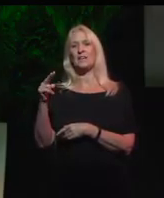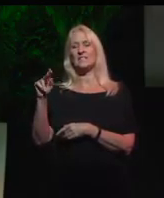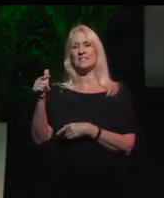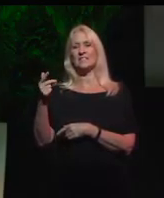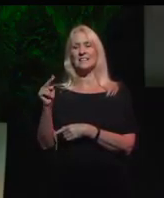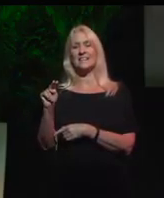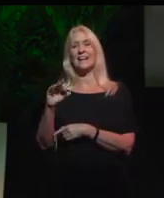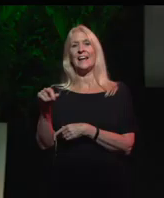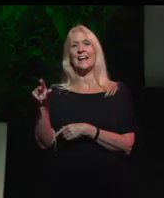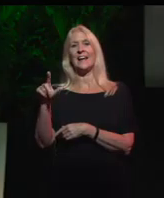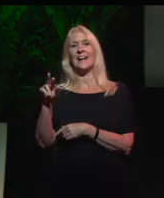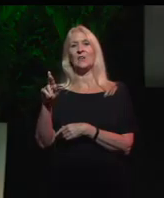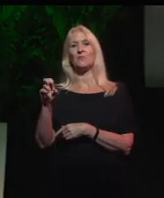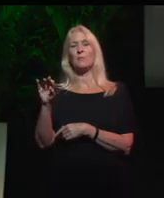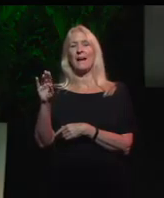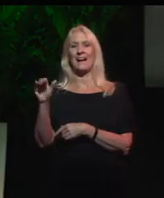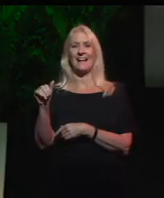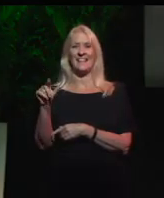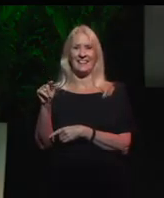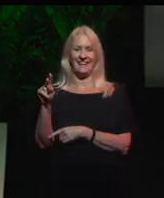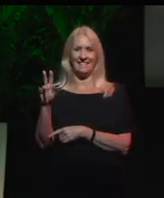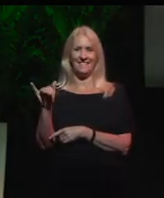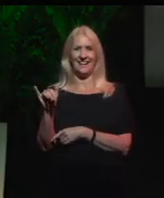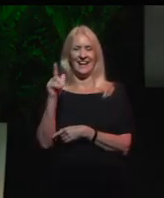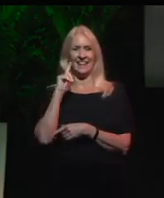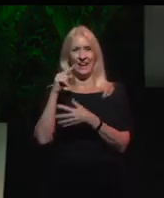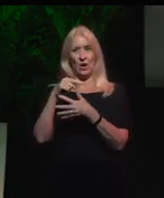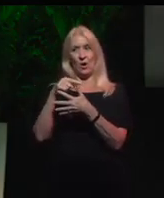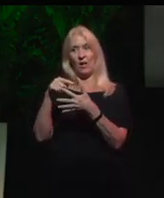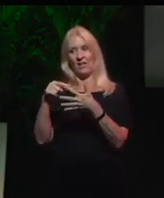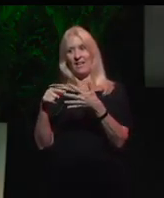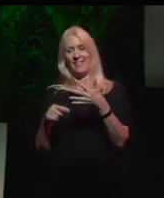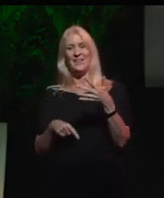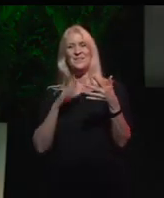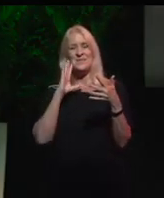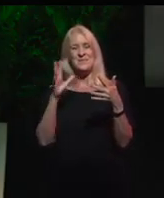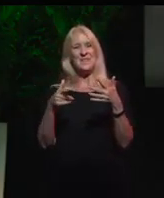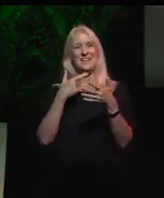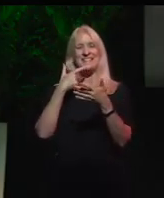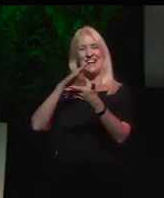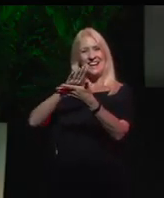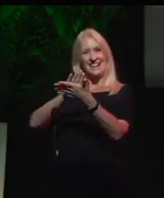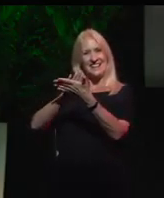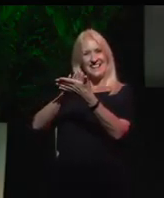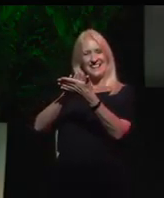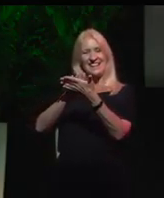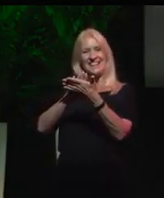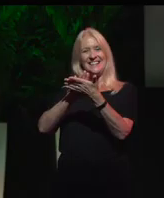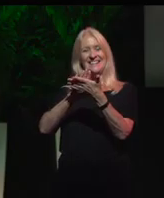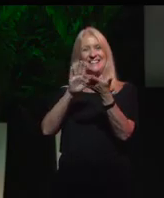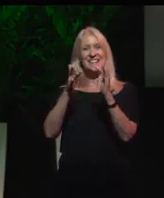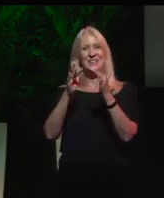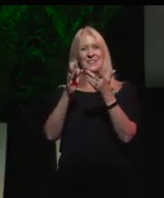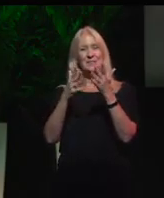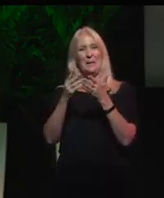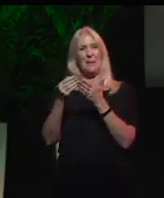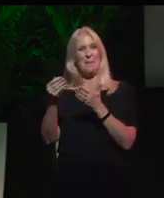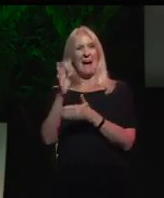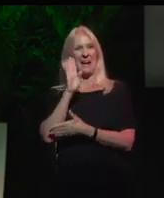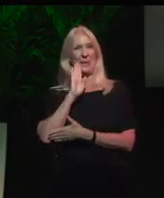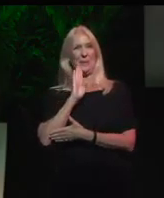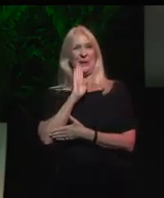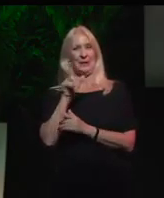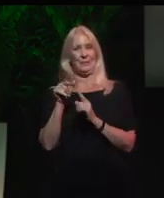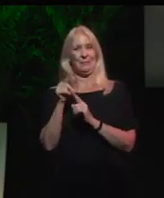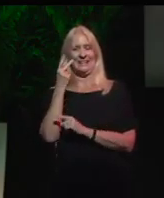Levy. I think we owe all of them a round of virtual applause and maybe even a beer purchase once we get back